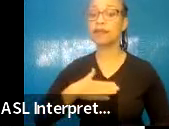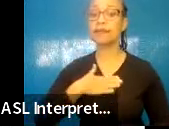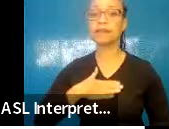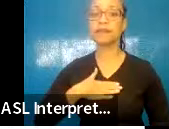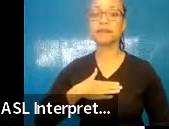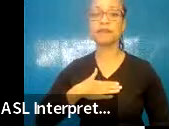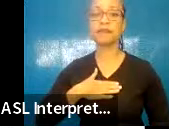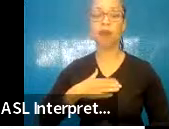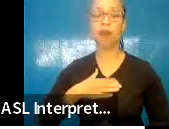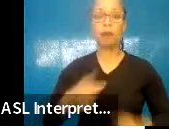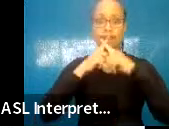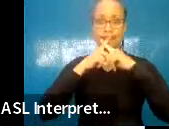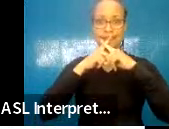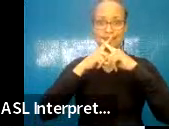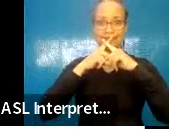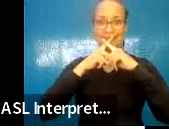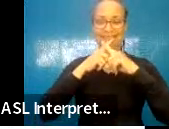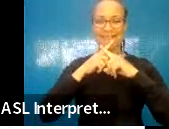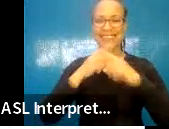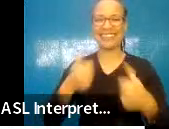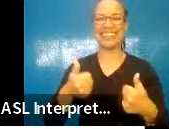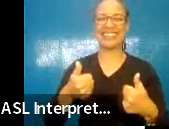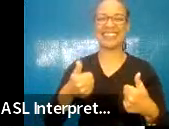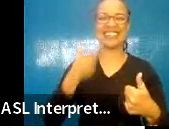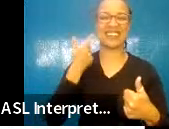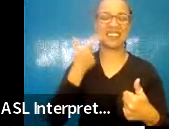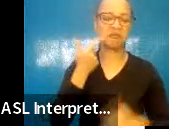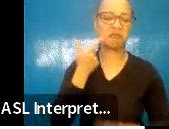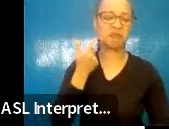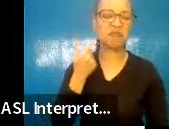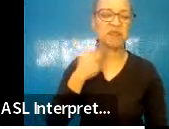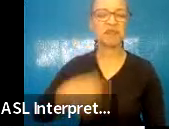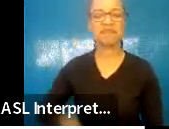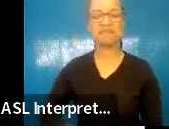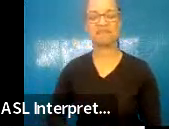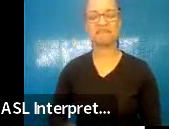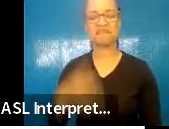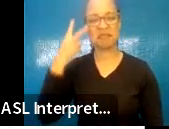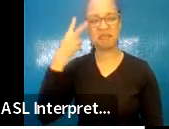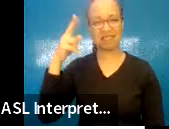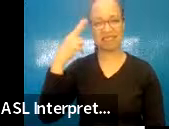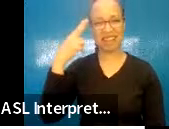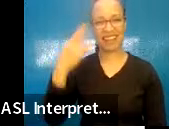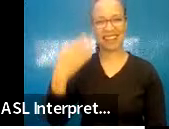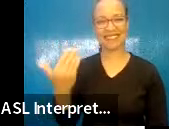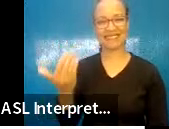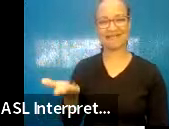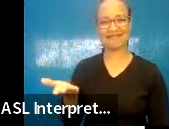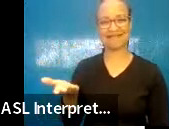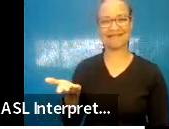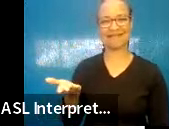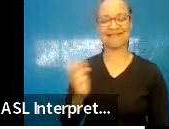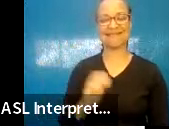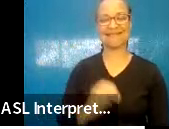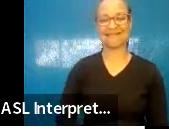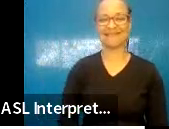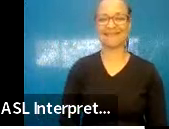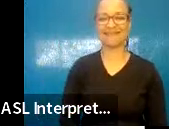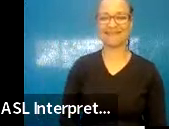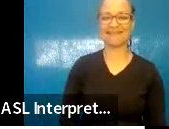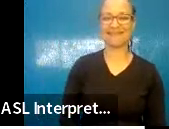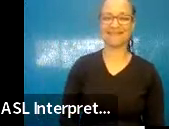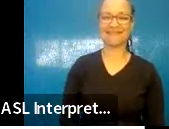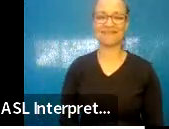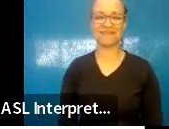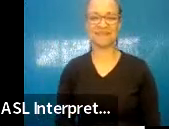Oh, you are muted, Maria, but you look like you're speaking. Buenas tardes, bienvenidos a la Junta